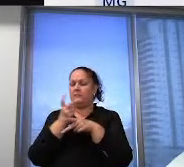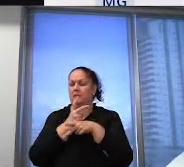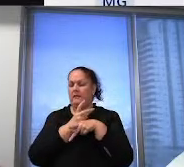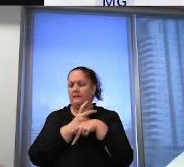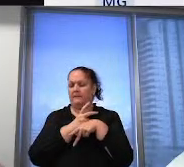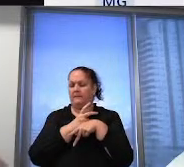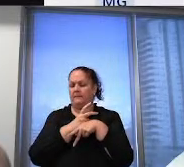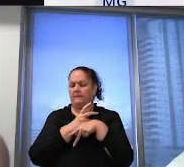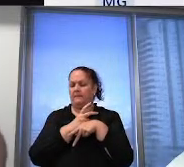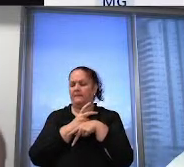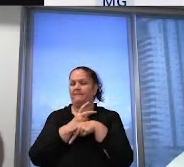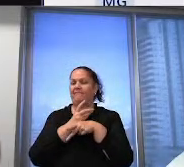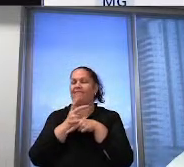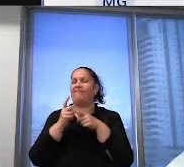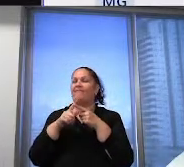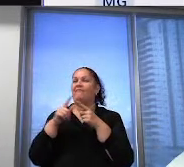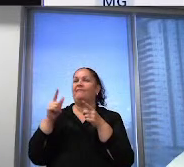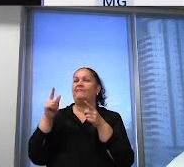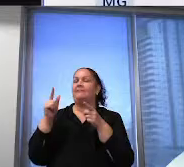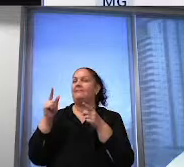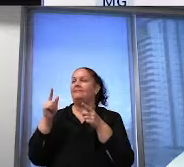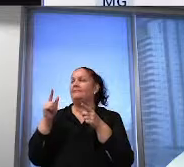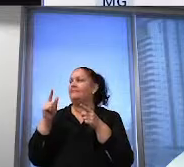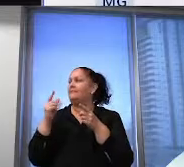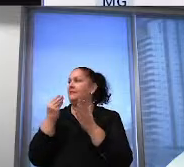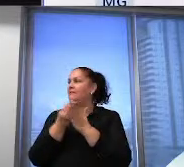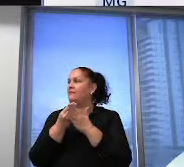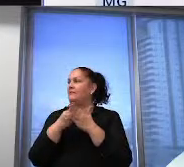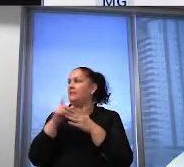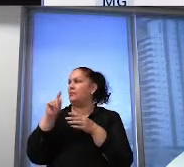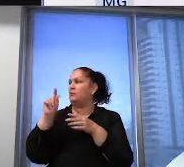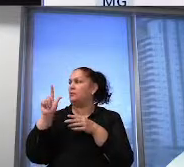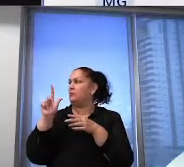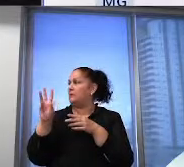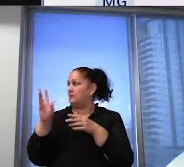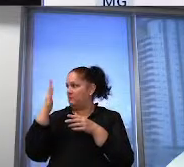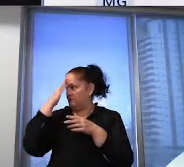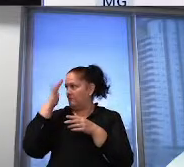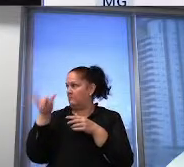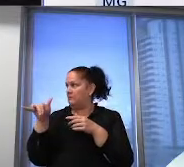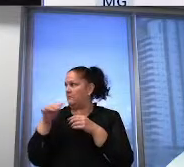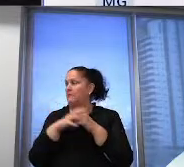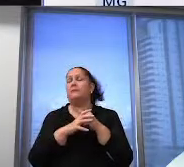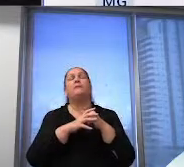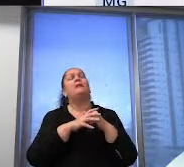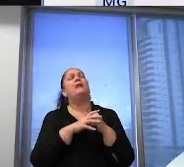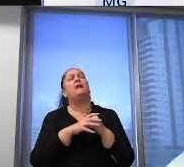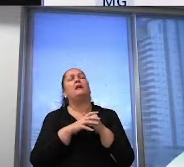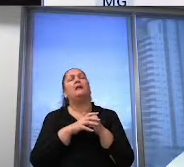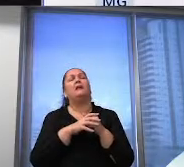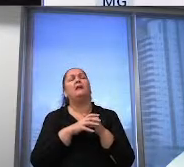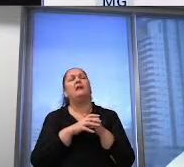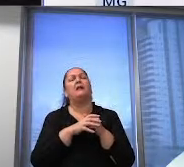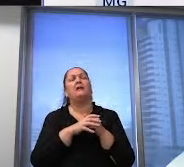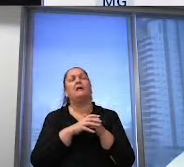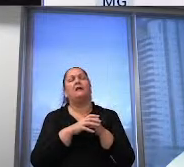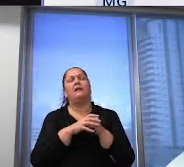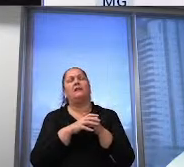management remediated phase by the first half of fiscal 26? Familiar with that?